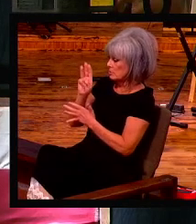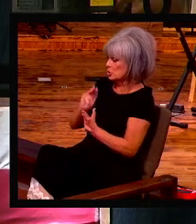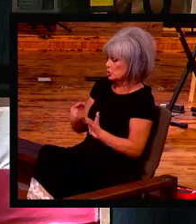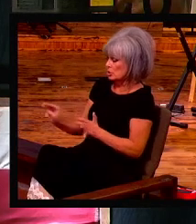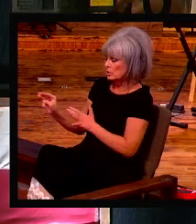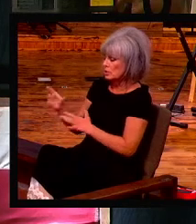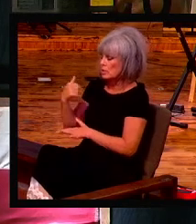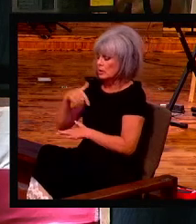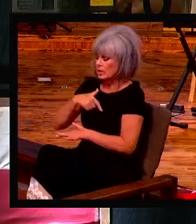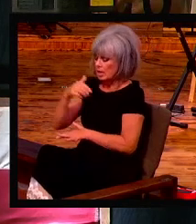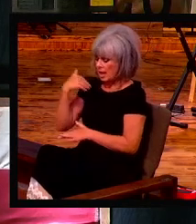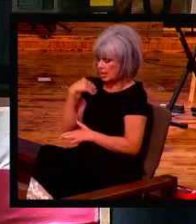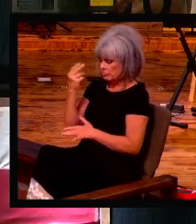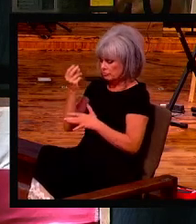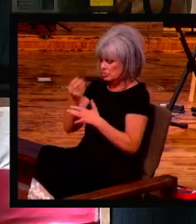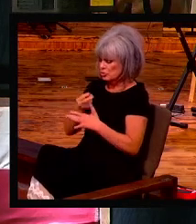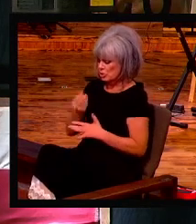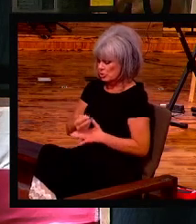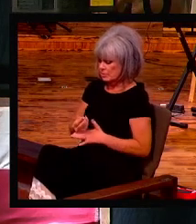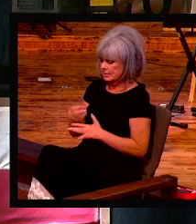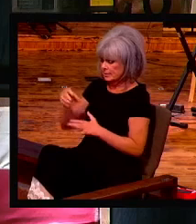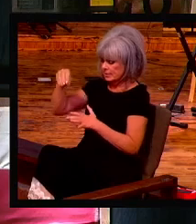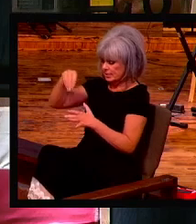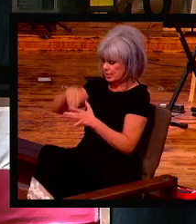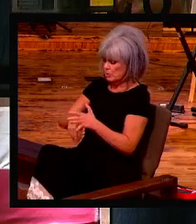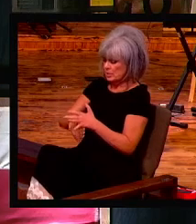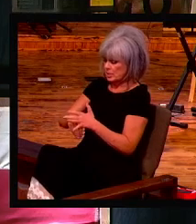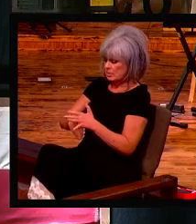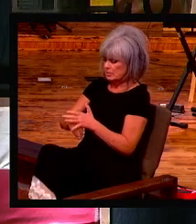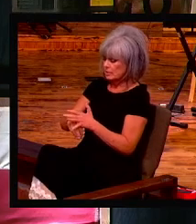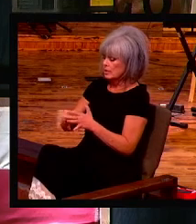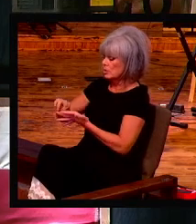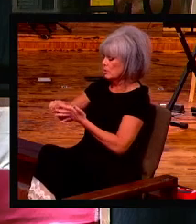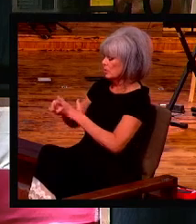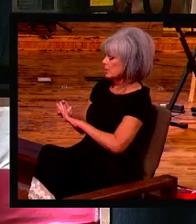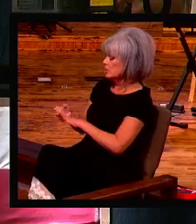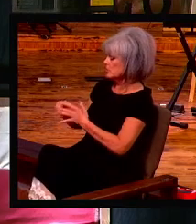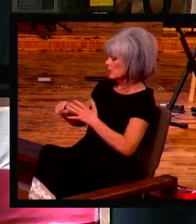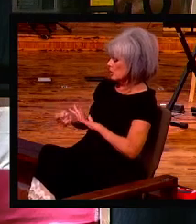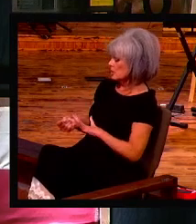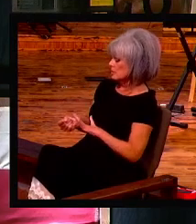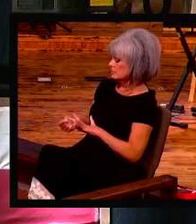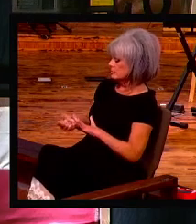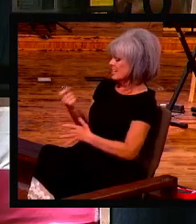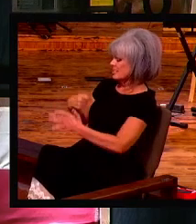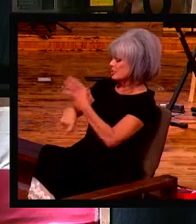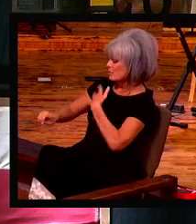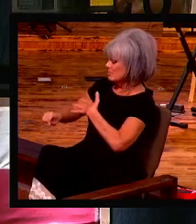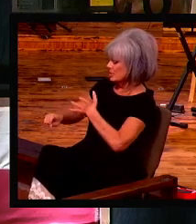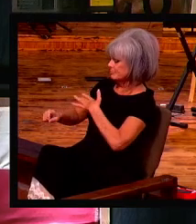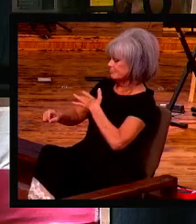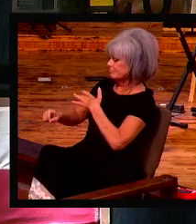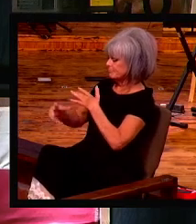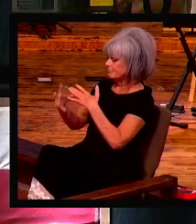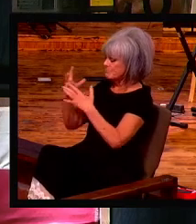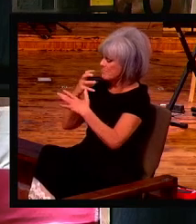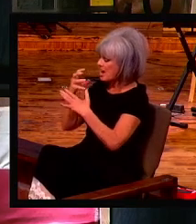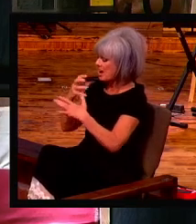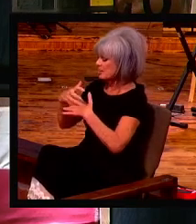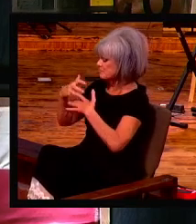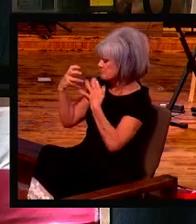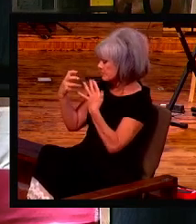have the discernment, when we're in the pit and we get hurt with this relationship over here, instead of staying mad at this person, we can expand our